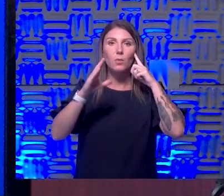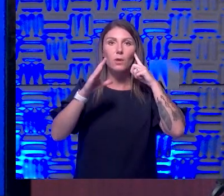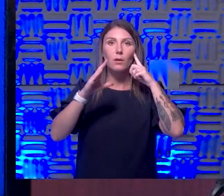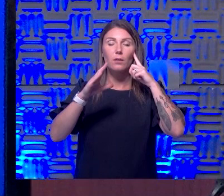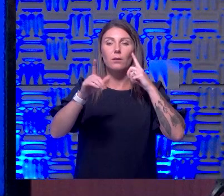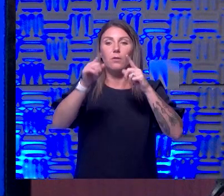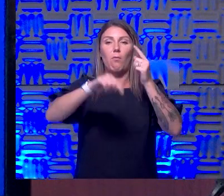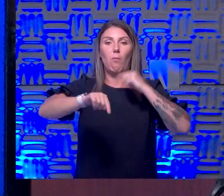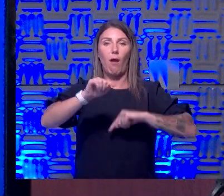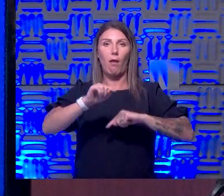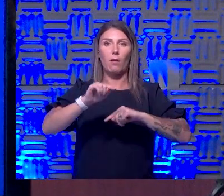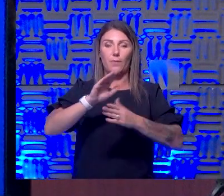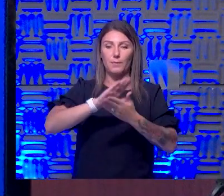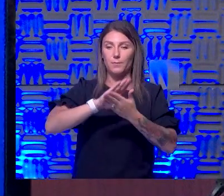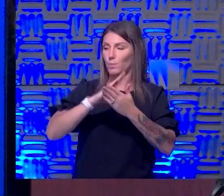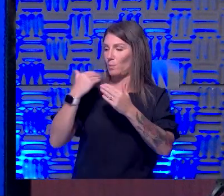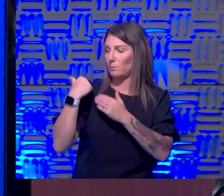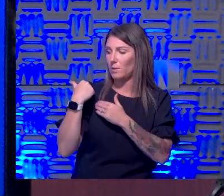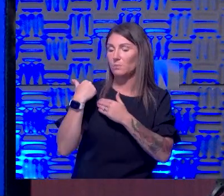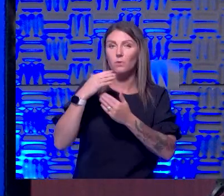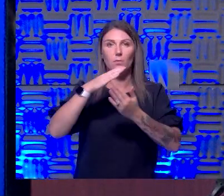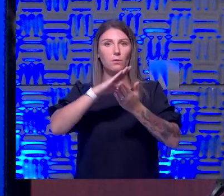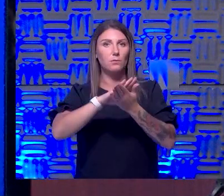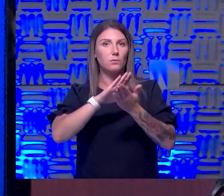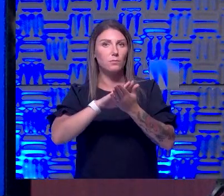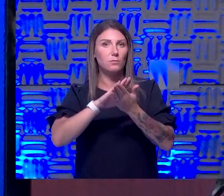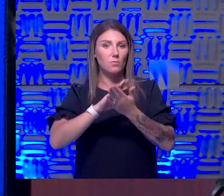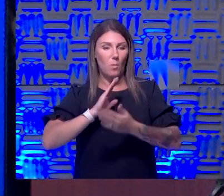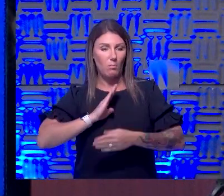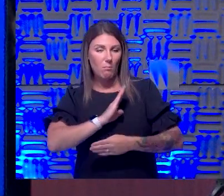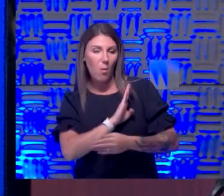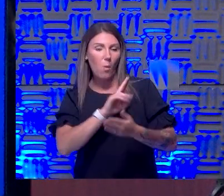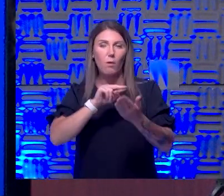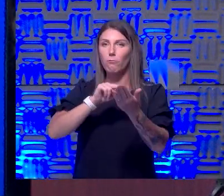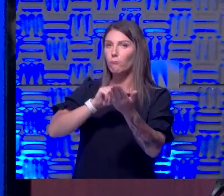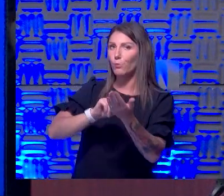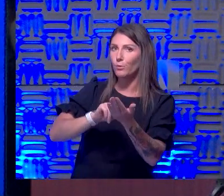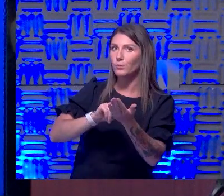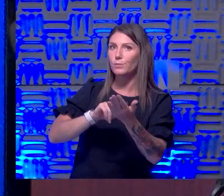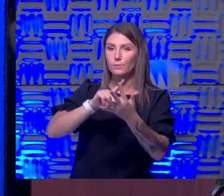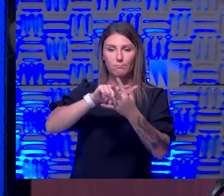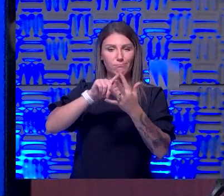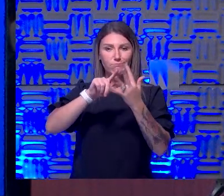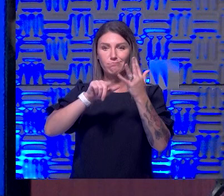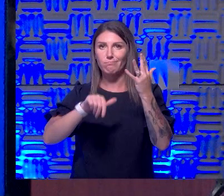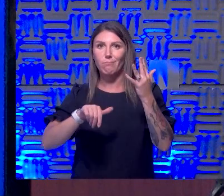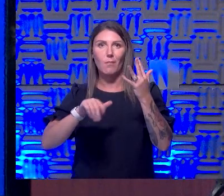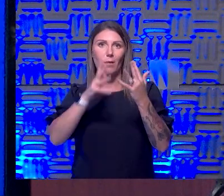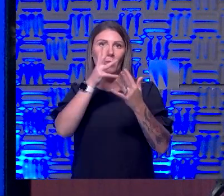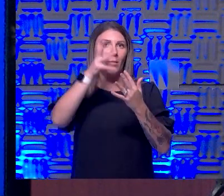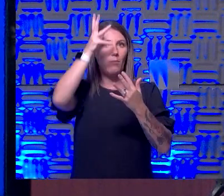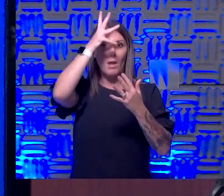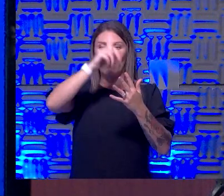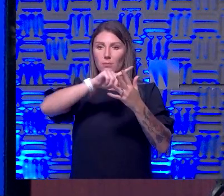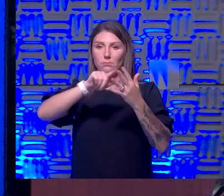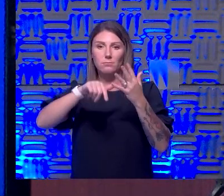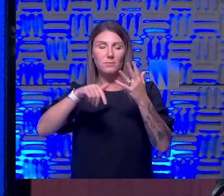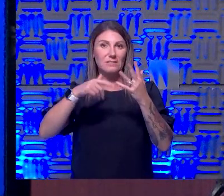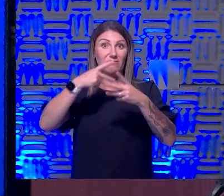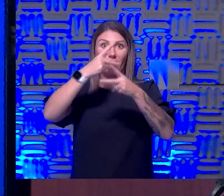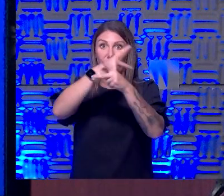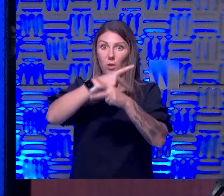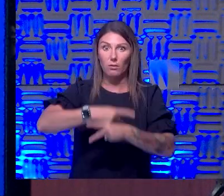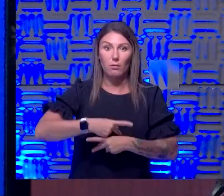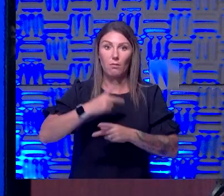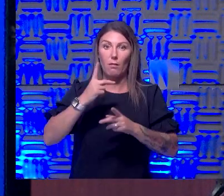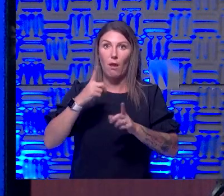fall back on the schools, the school boards, the school nurses, and the parent bodies to make this up as